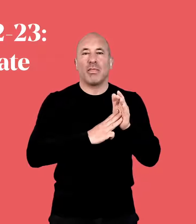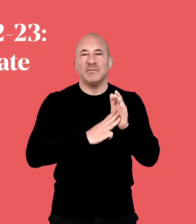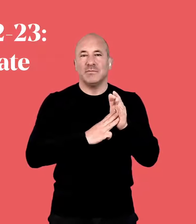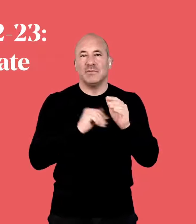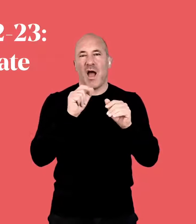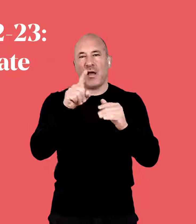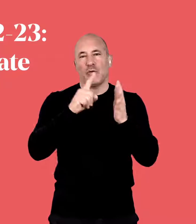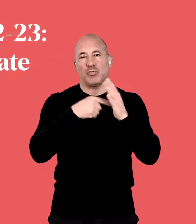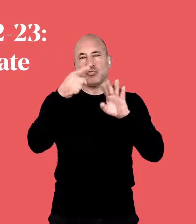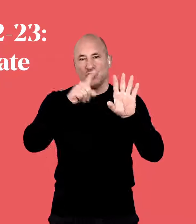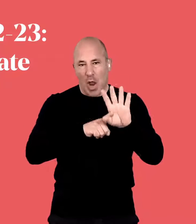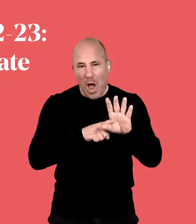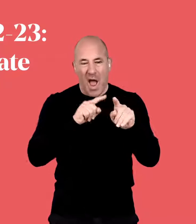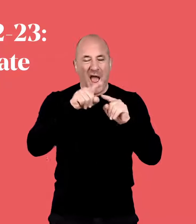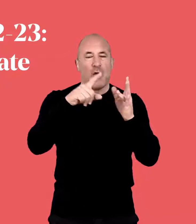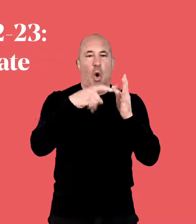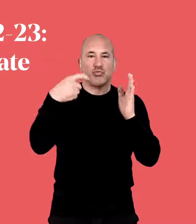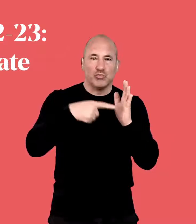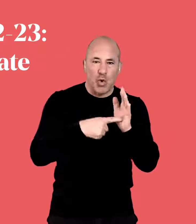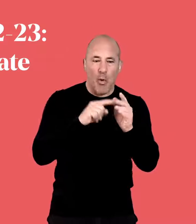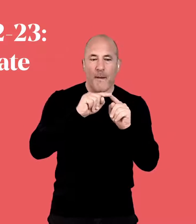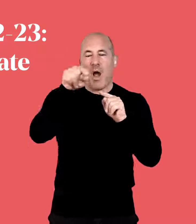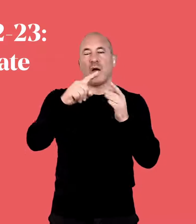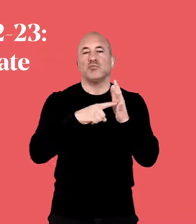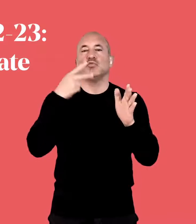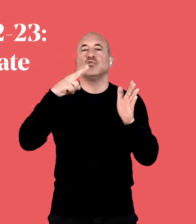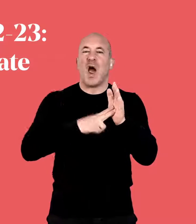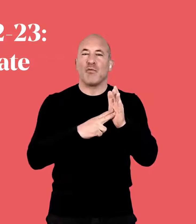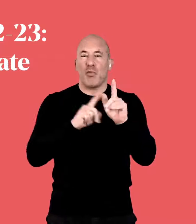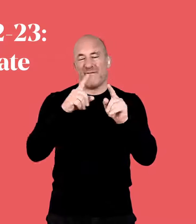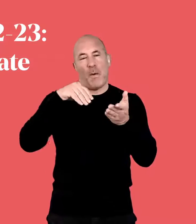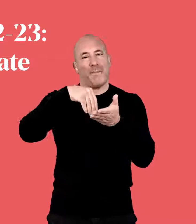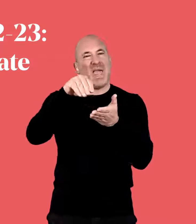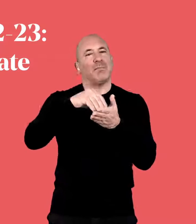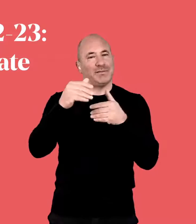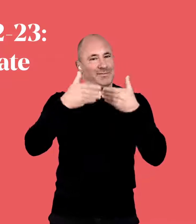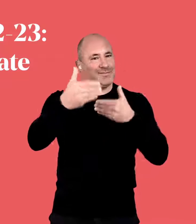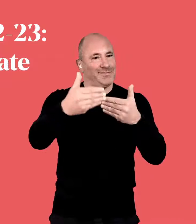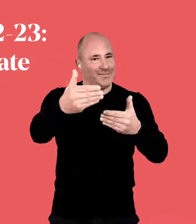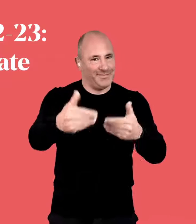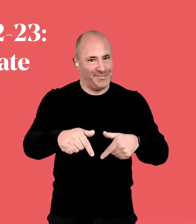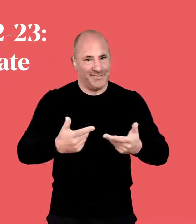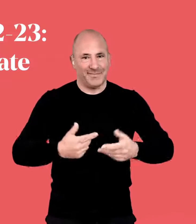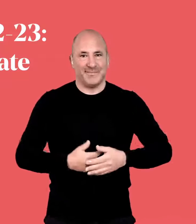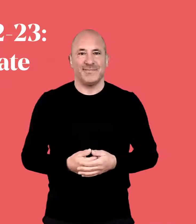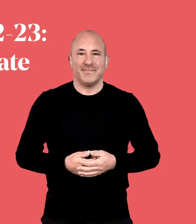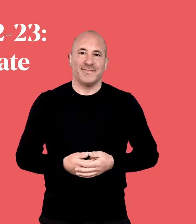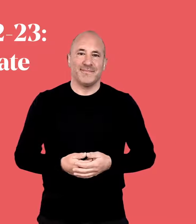payment conditions, i.e. in July, October and January.